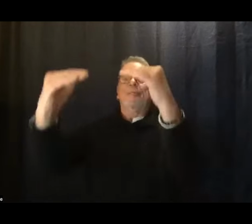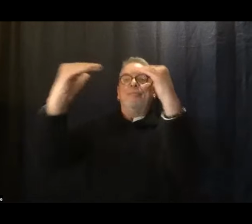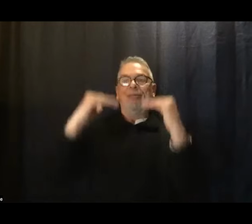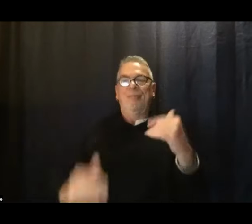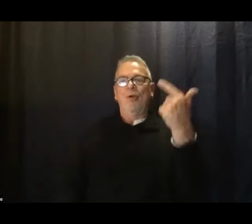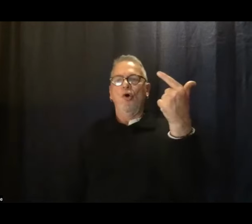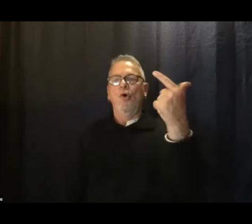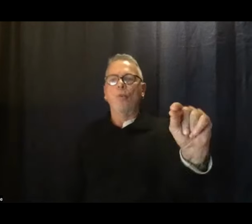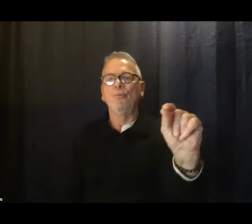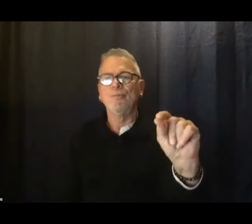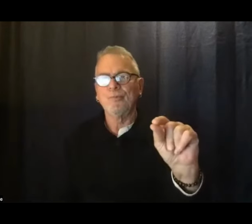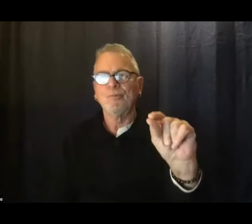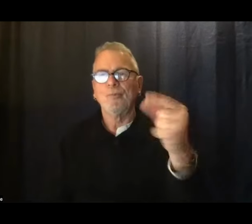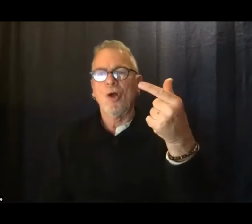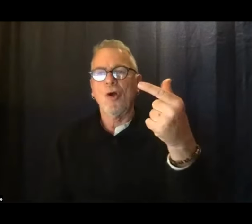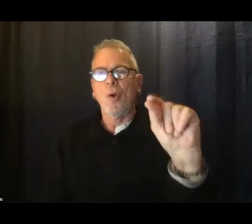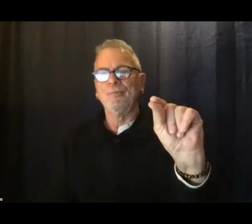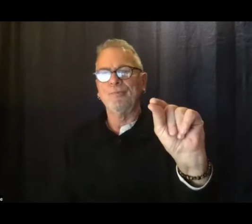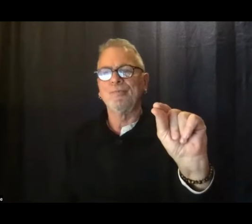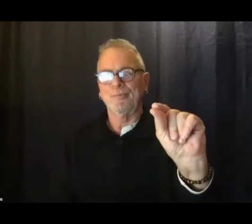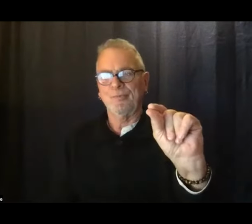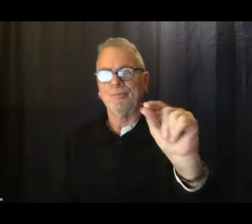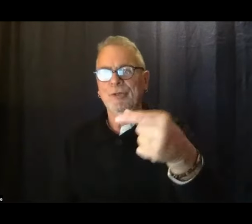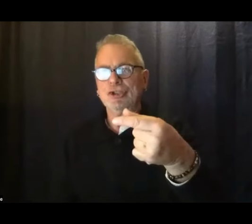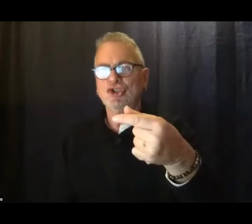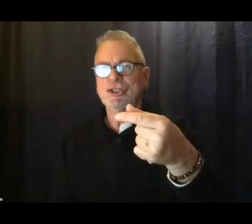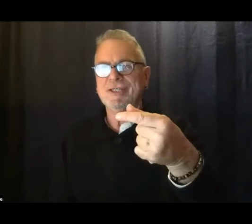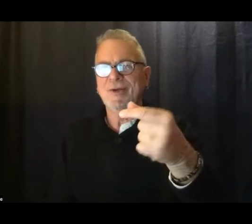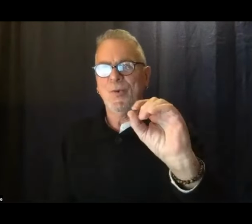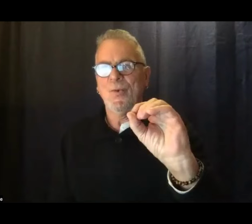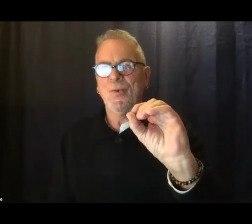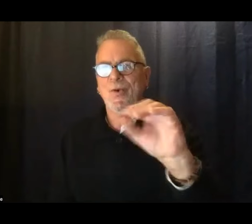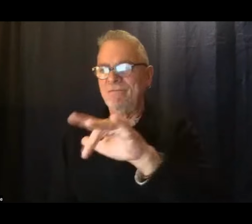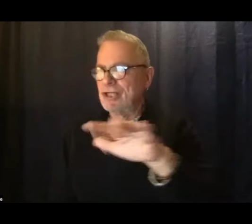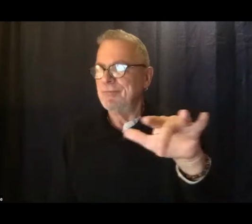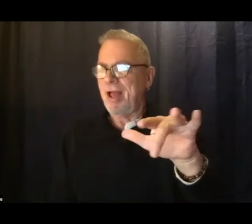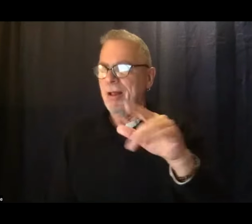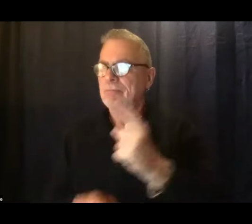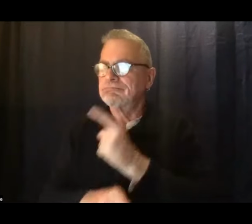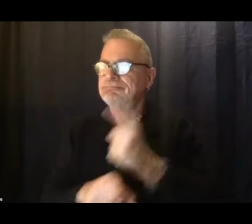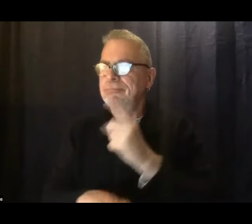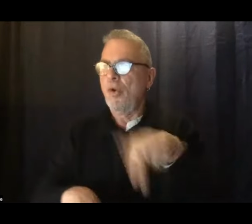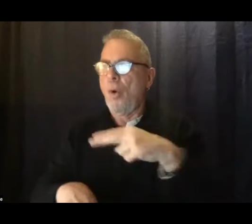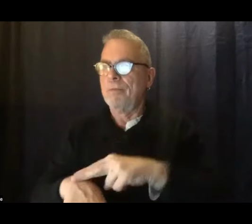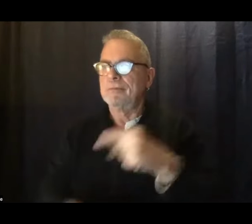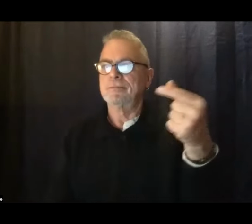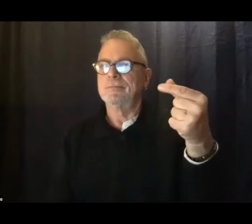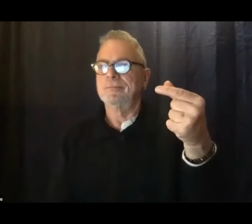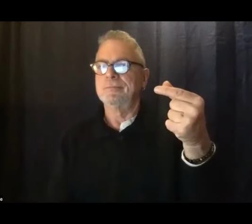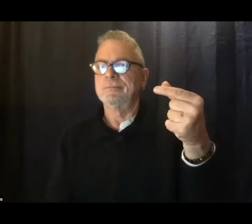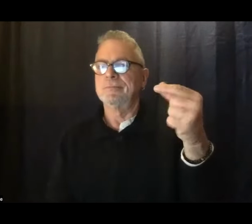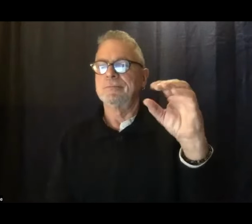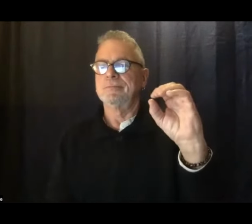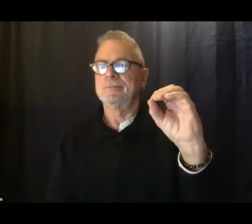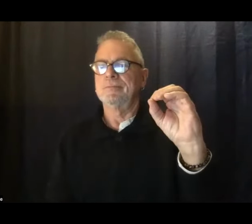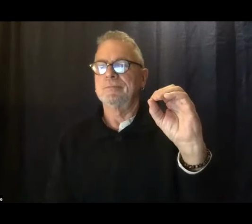Since you're comparing two things, you're asking that question, either or, you move right and left. Go. It's not